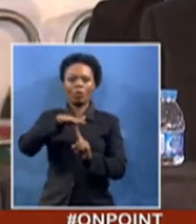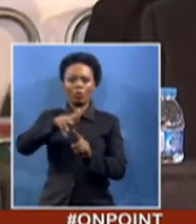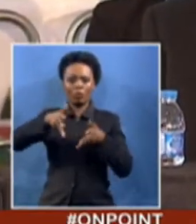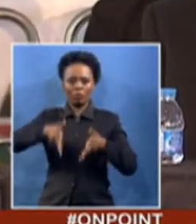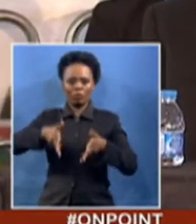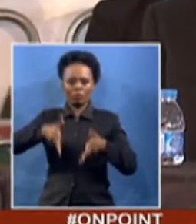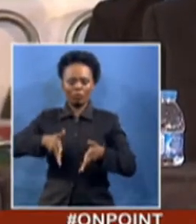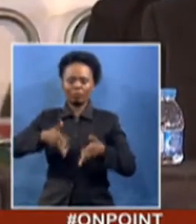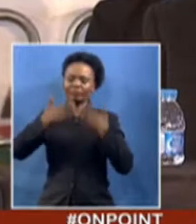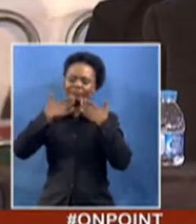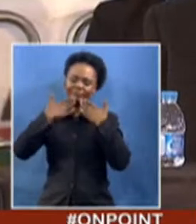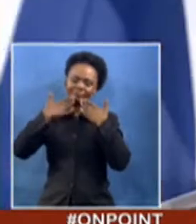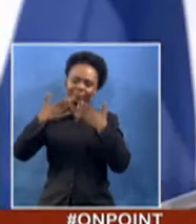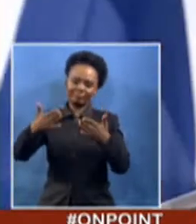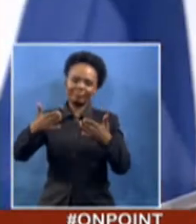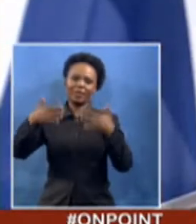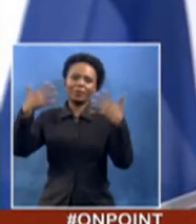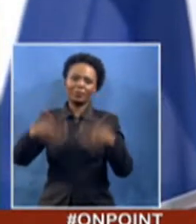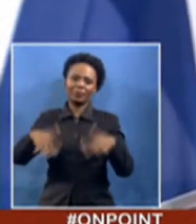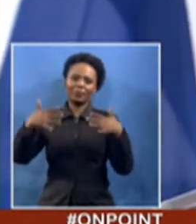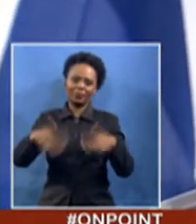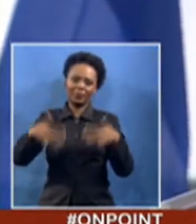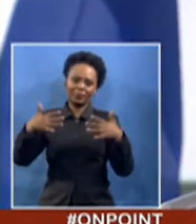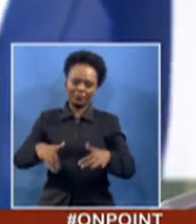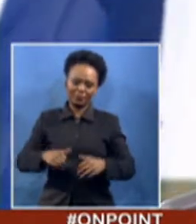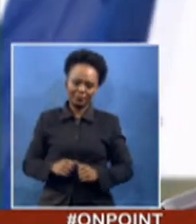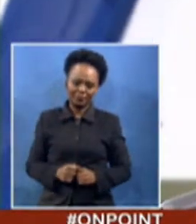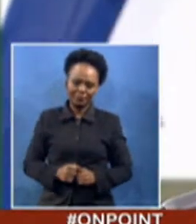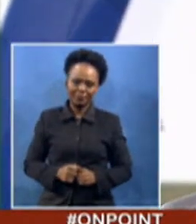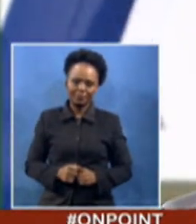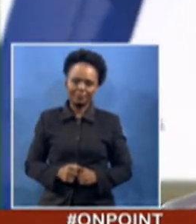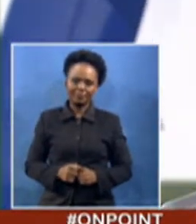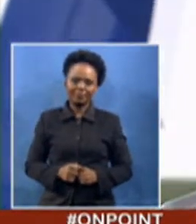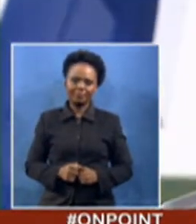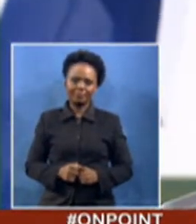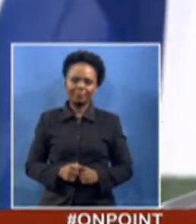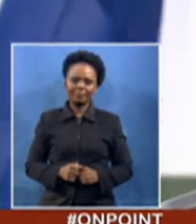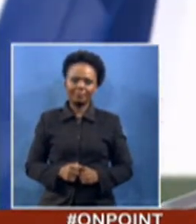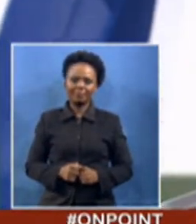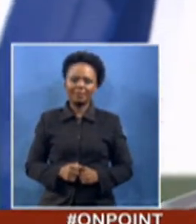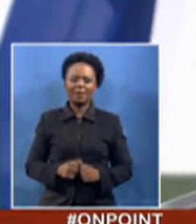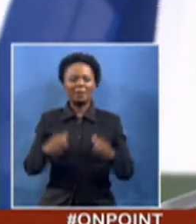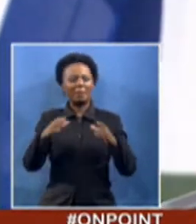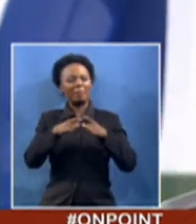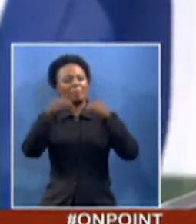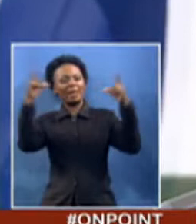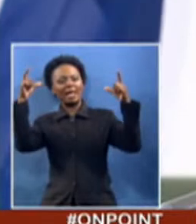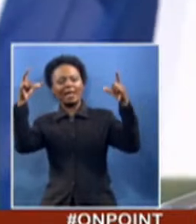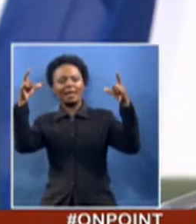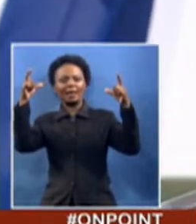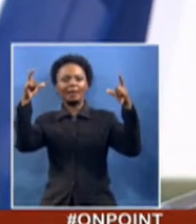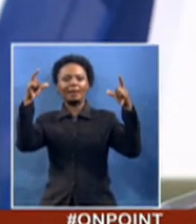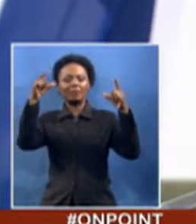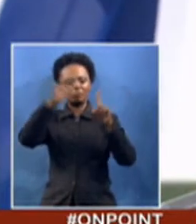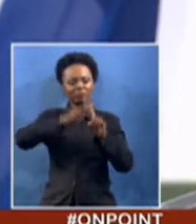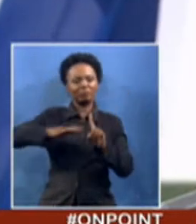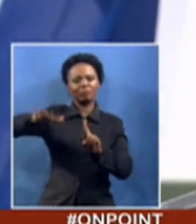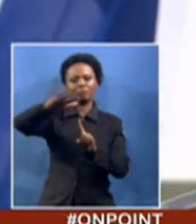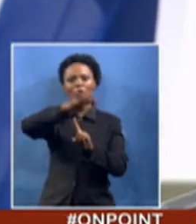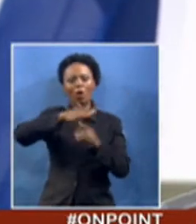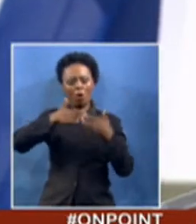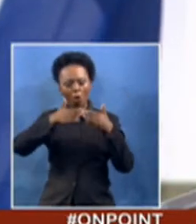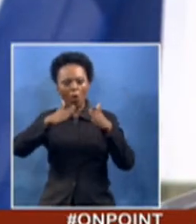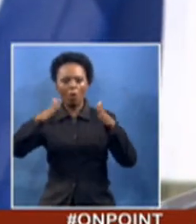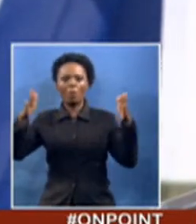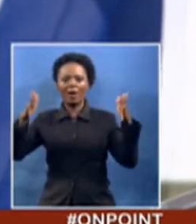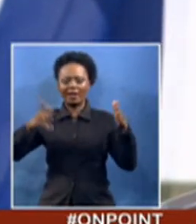and opening this big facility in this area. This means a lot